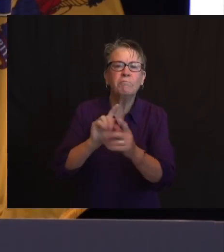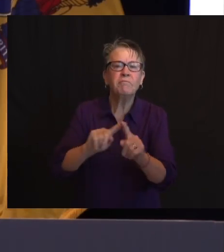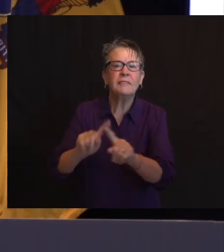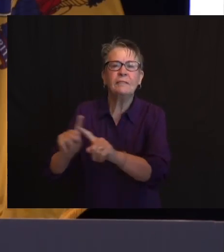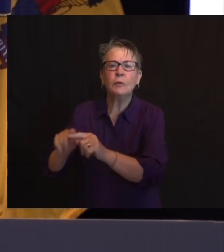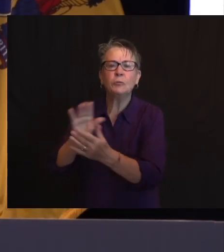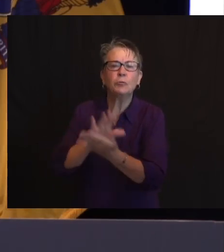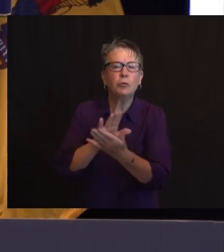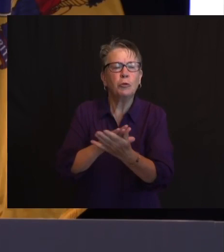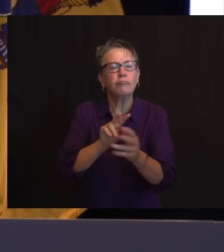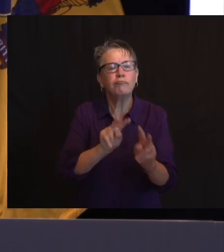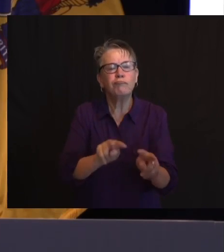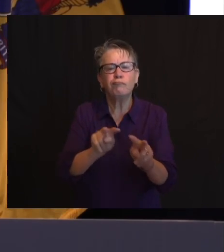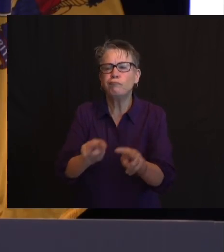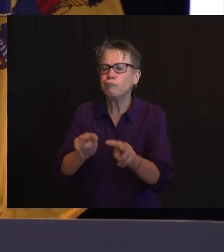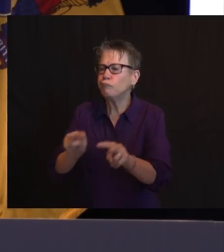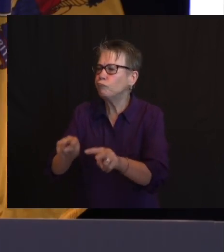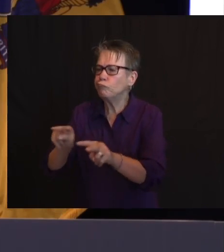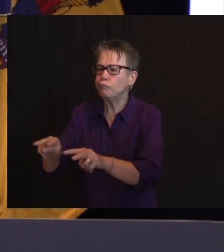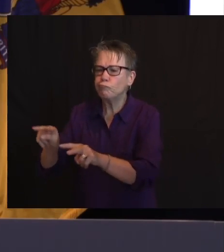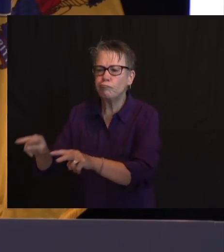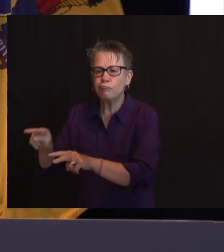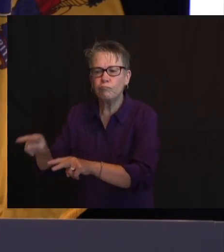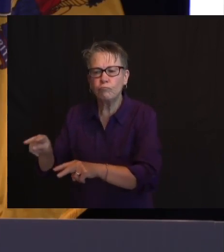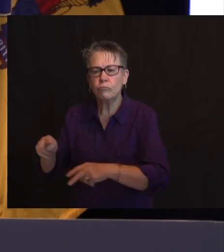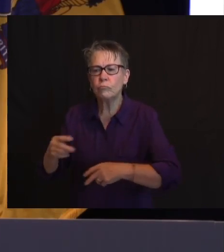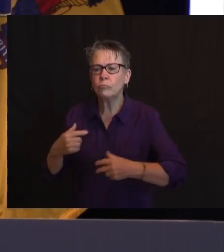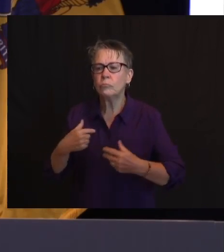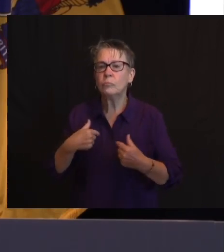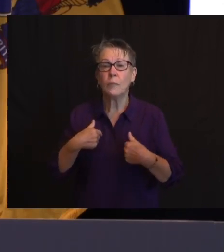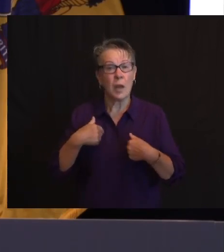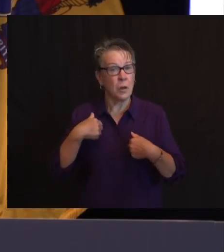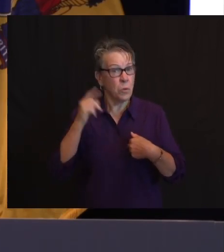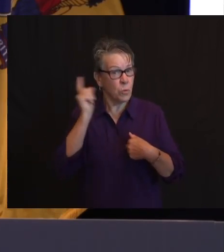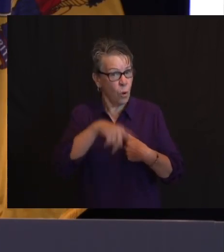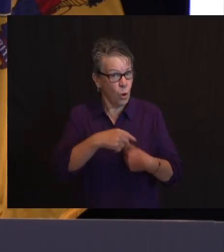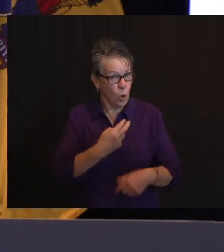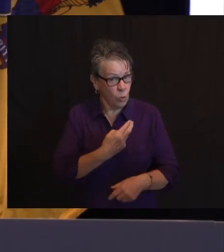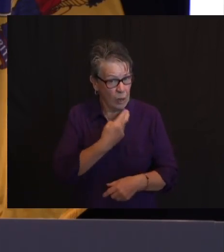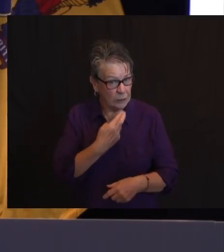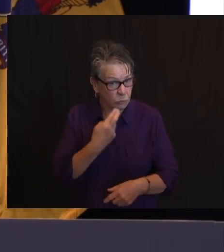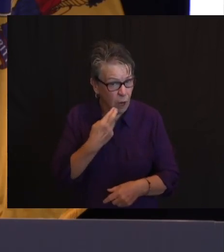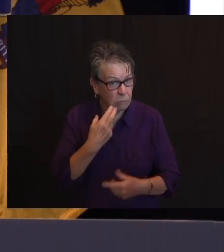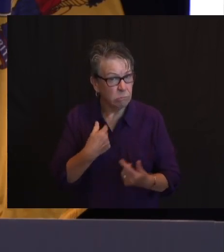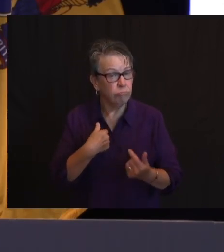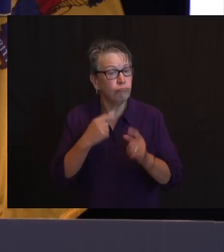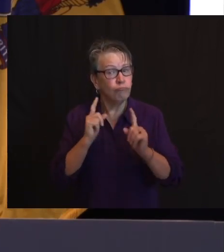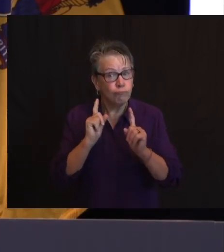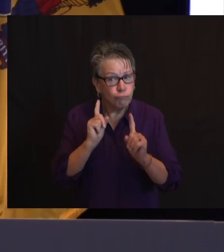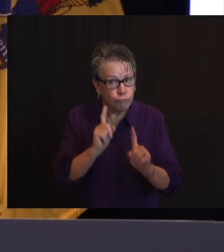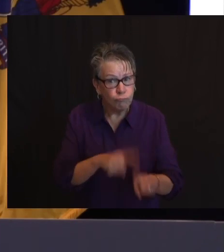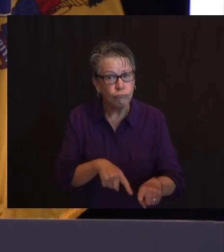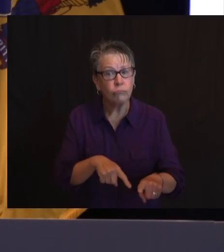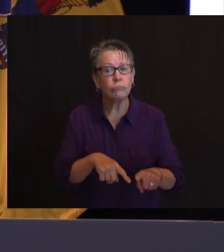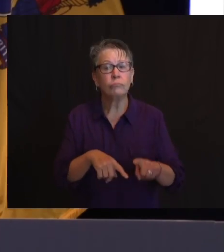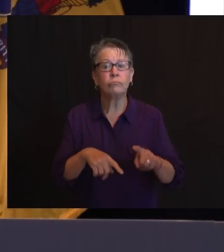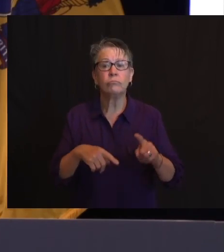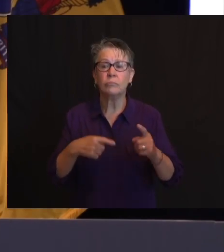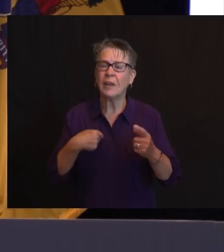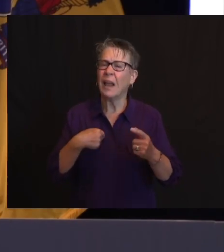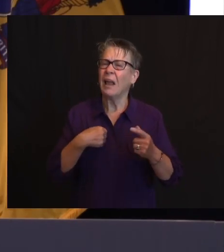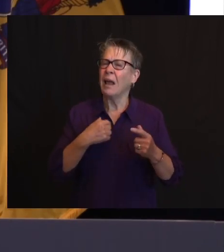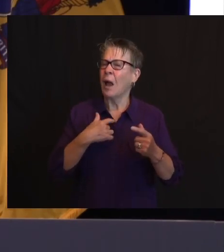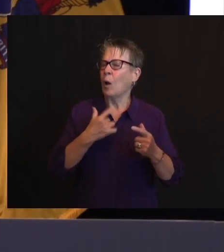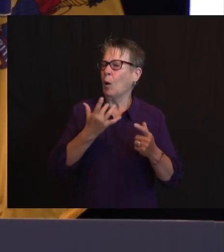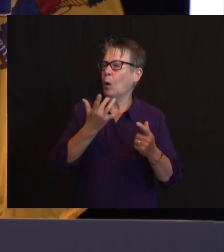so far because the weather's been with us. But based on the evidence we've got, folks are overwhelmingly doing the right thing. And the